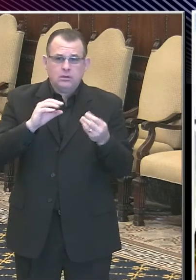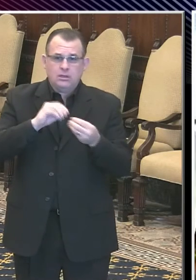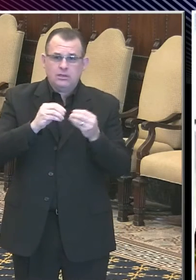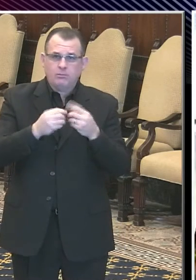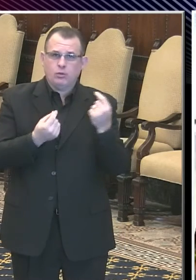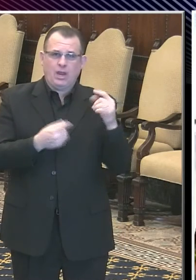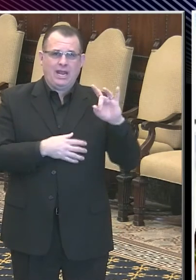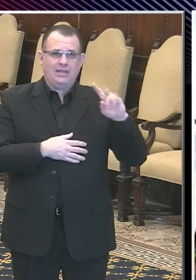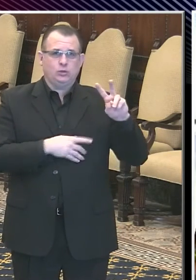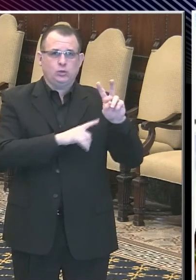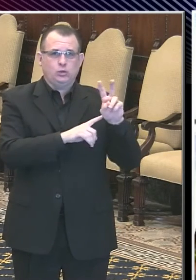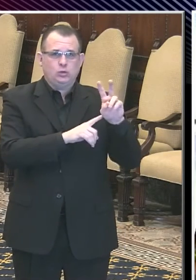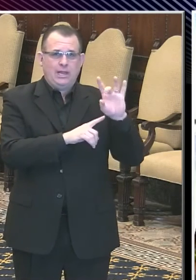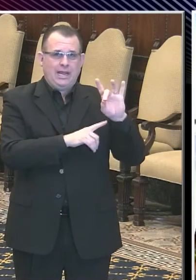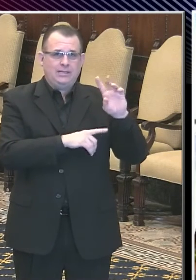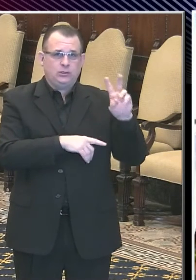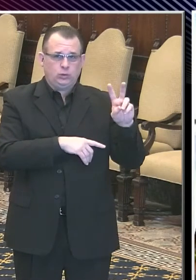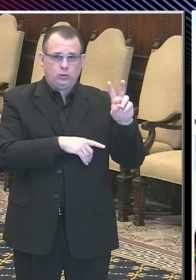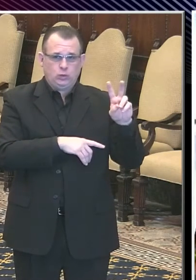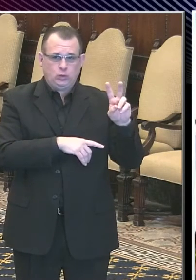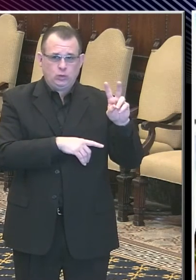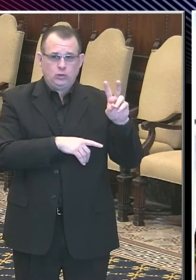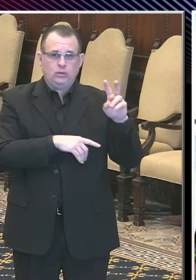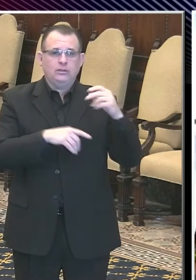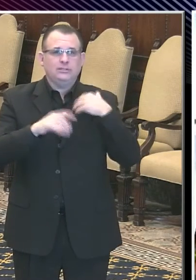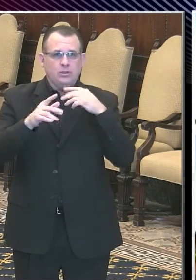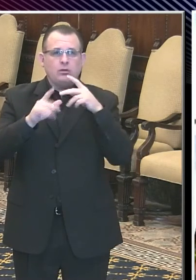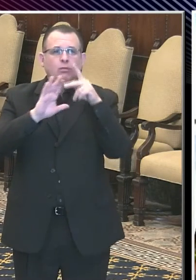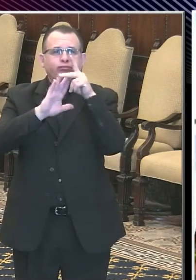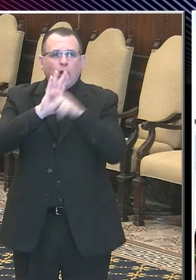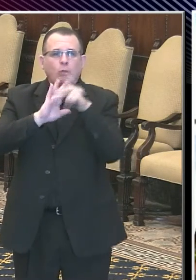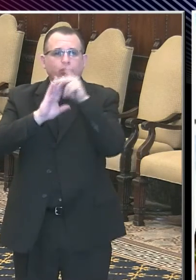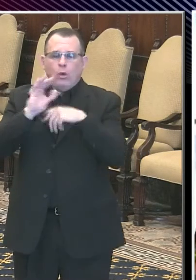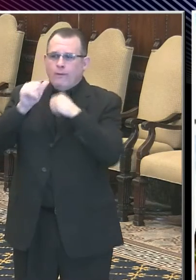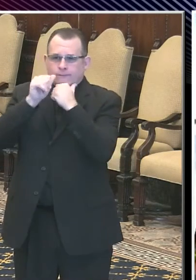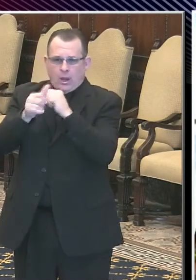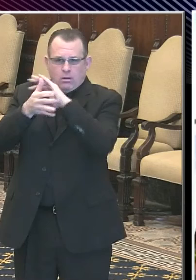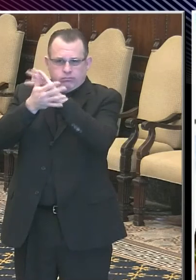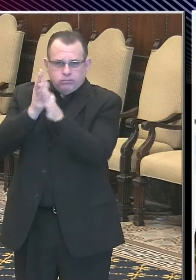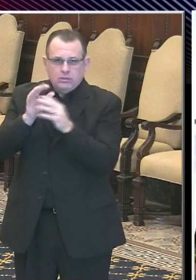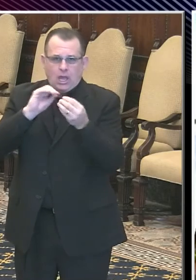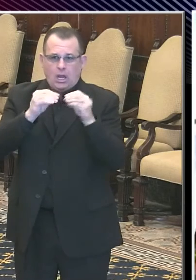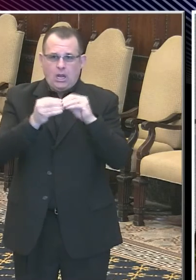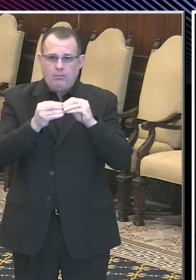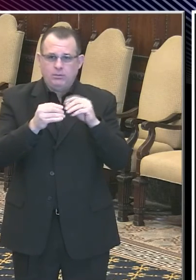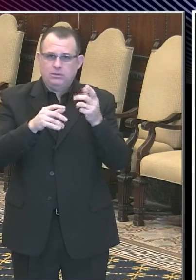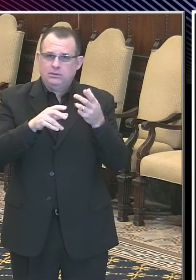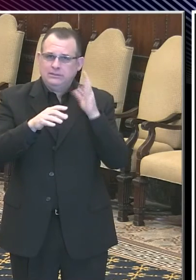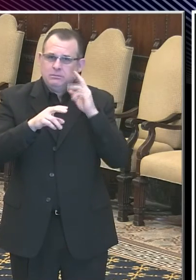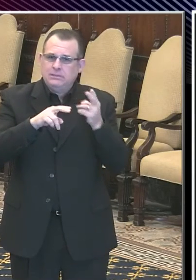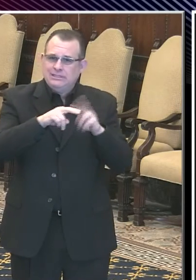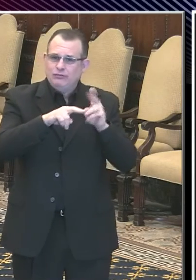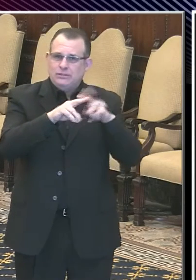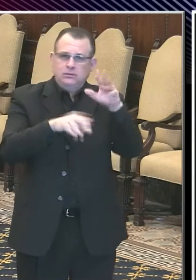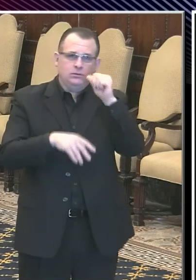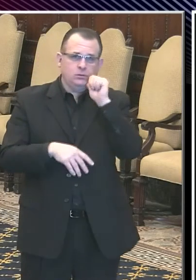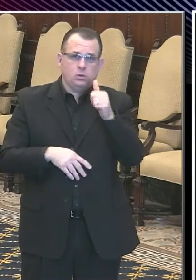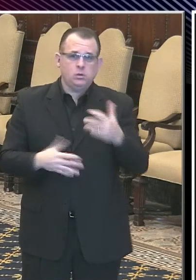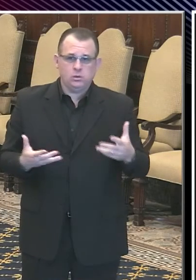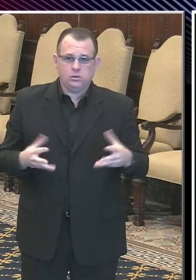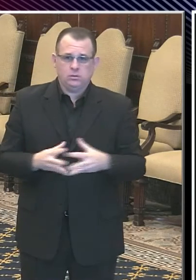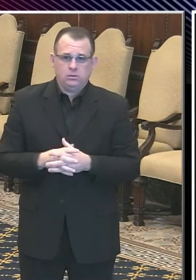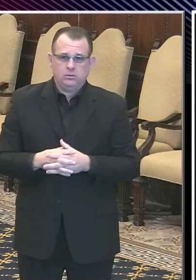82. And yes, the new protocols are in effect, and we expect to see numbers start to increase tomorrow. Thank you. Yep.